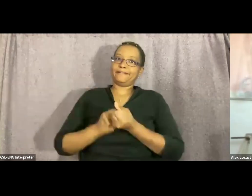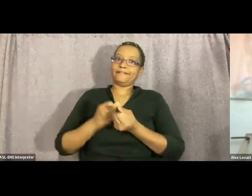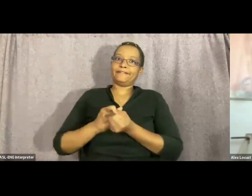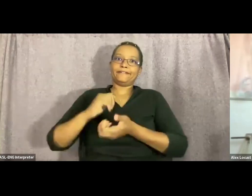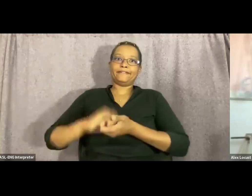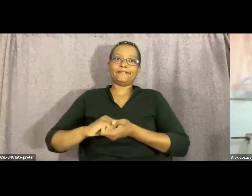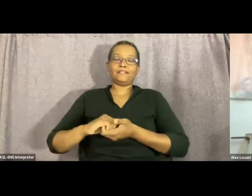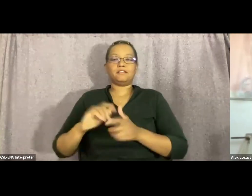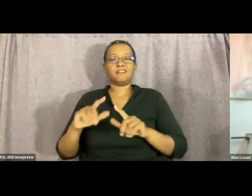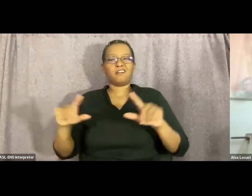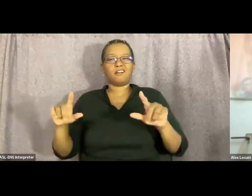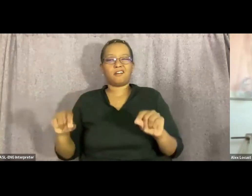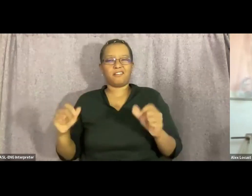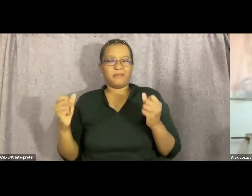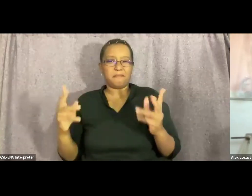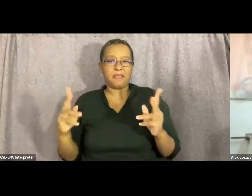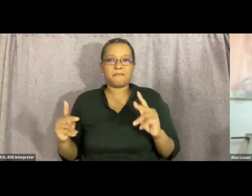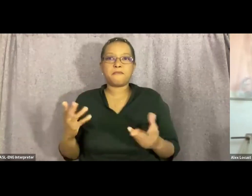speaking.